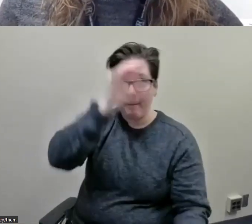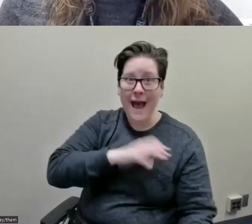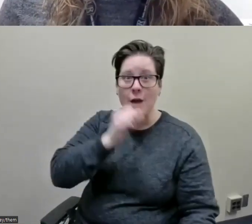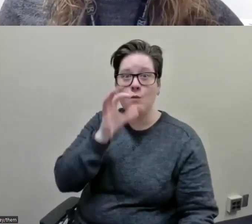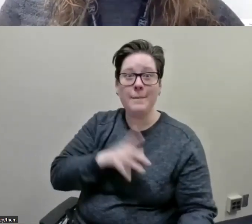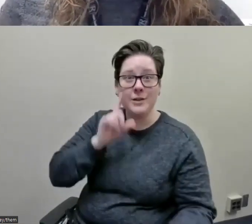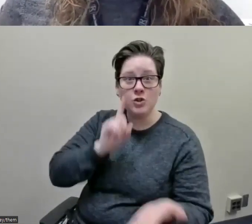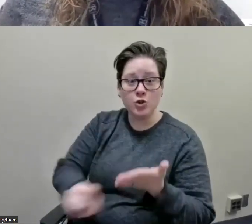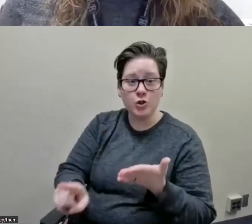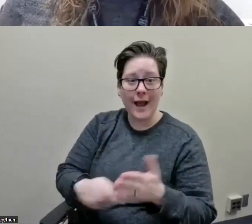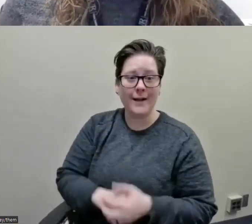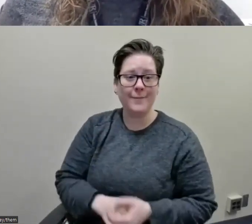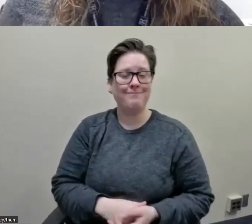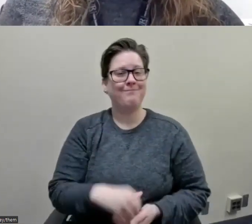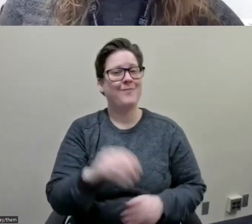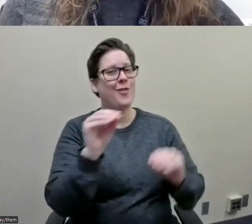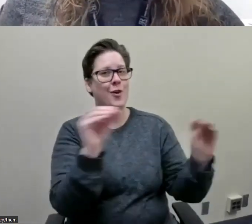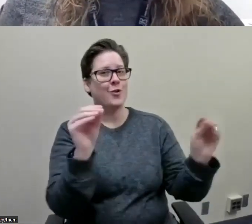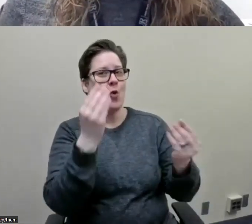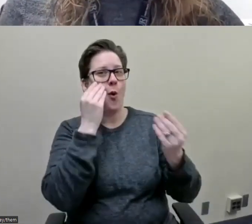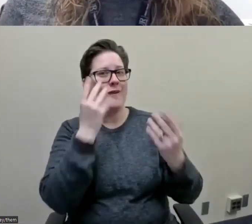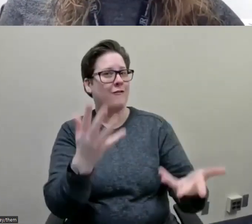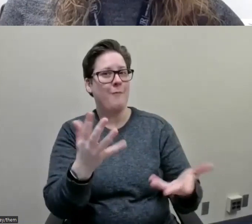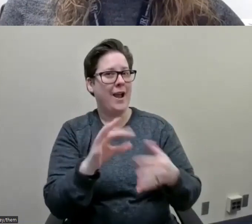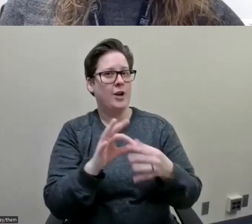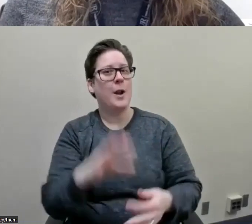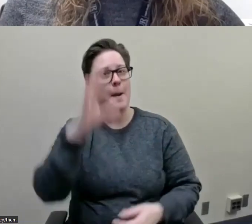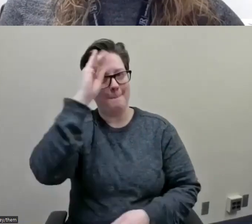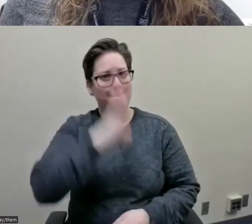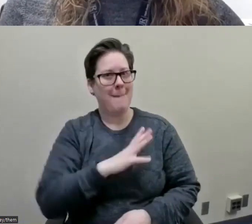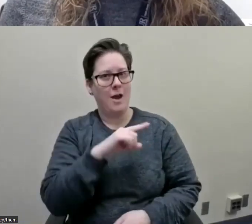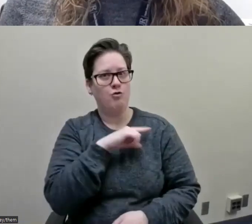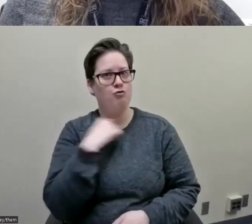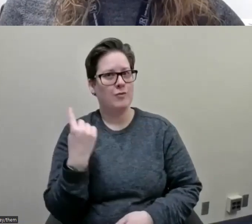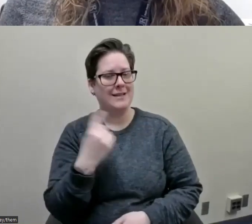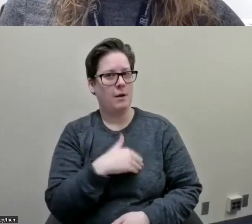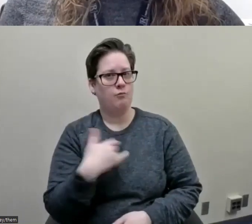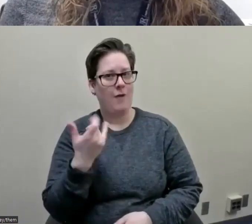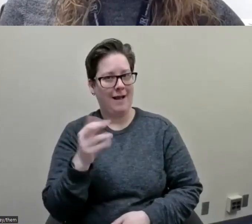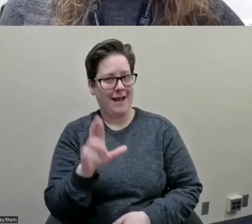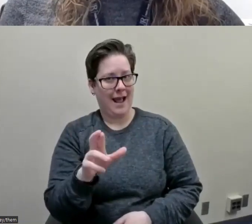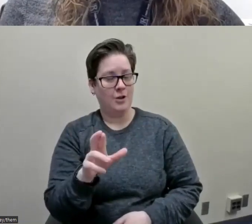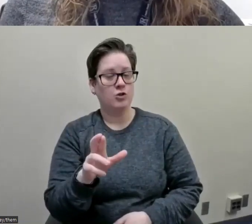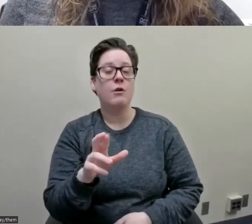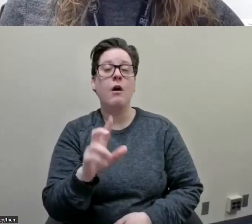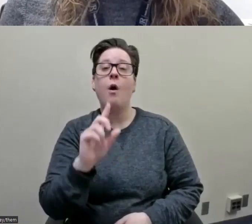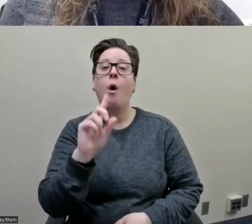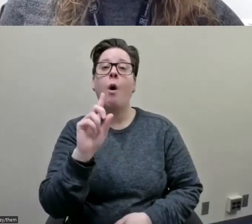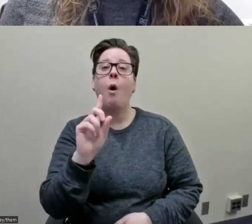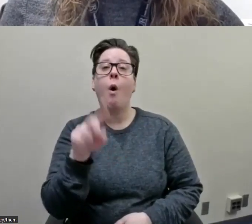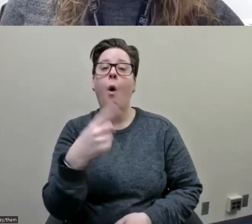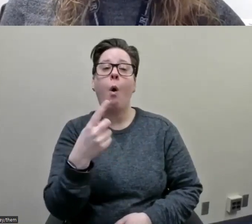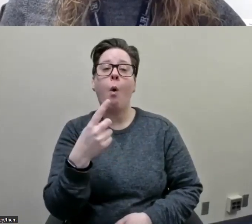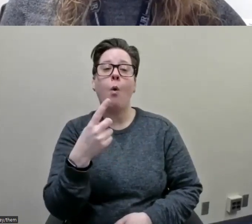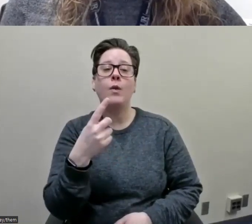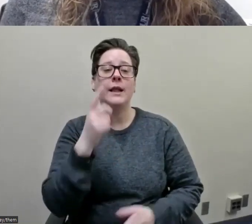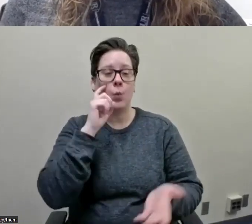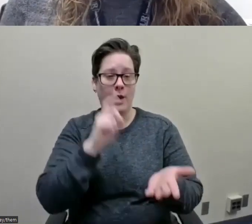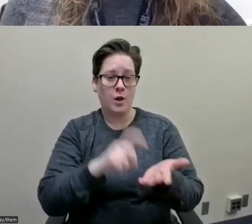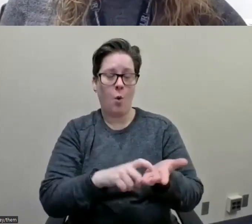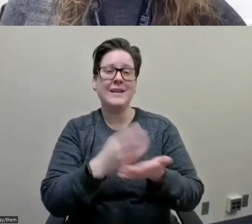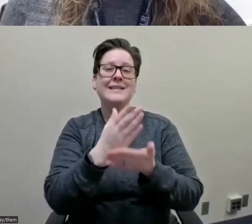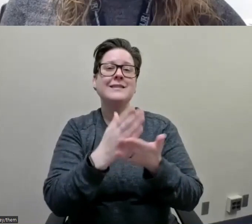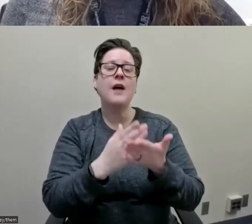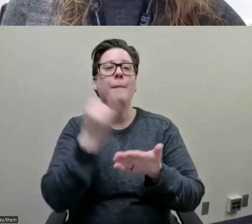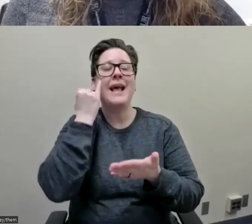So there's no data about male risk with breast cancer. The only time we see increased risk for male breast cancer is in the setting of some